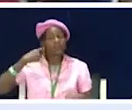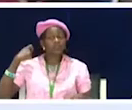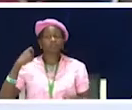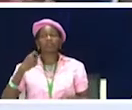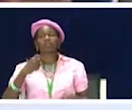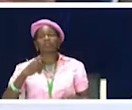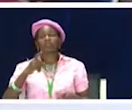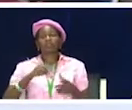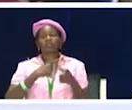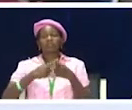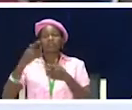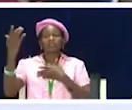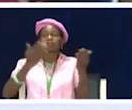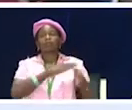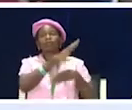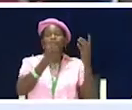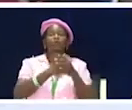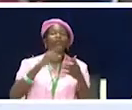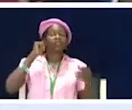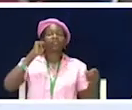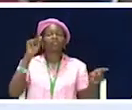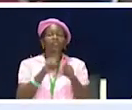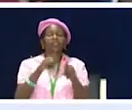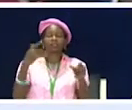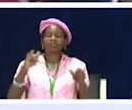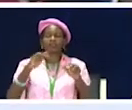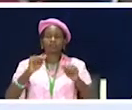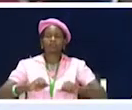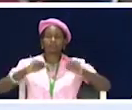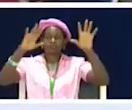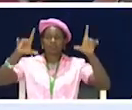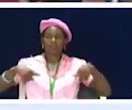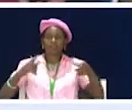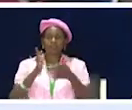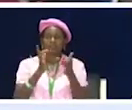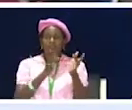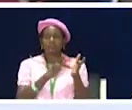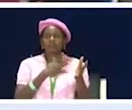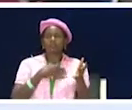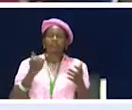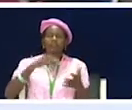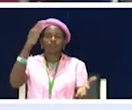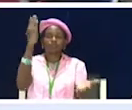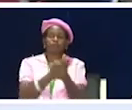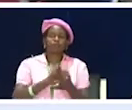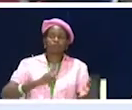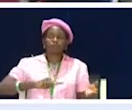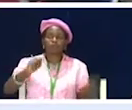And then she brought all her sisters, they gave their life to Jesus, and they stopped bedwetting.